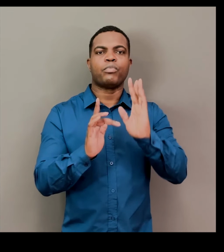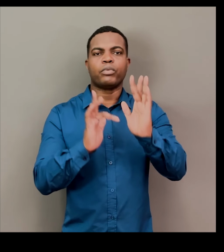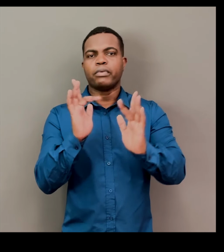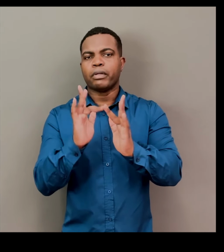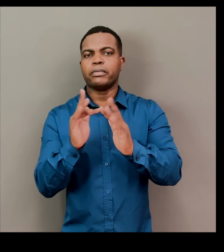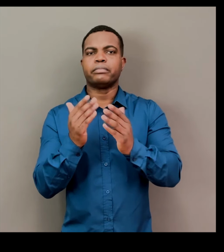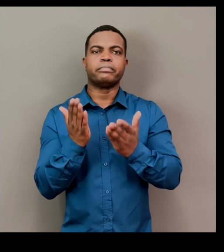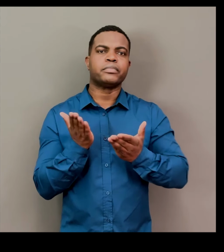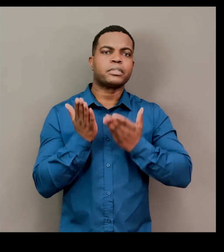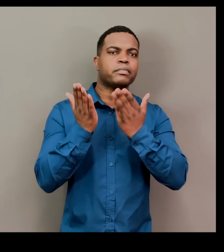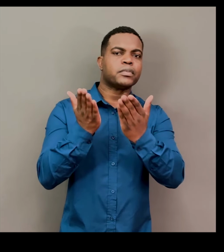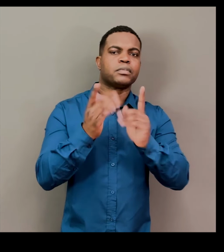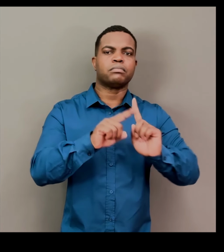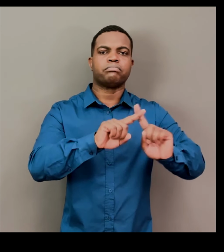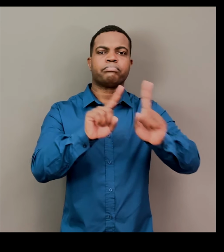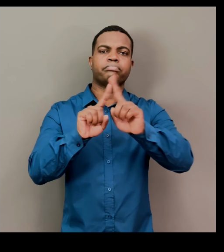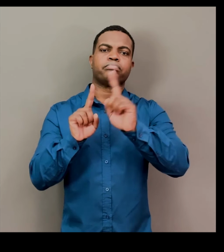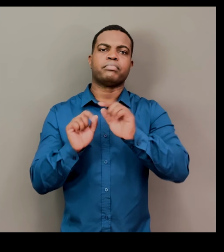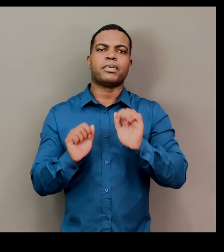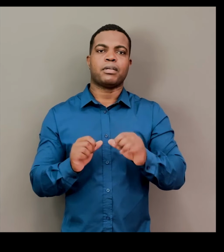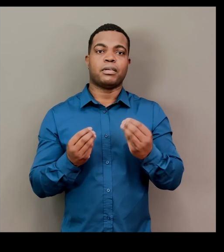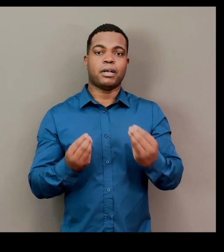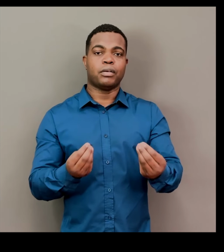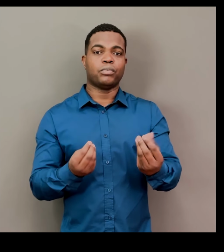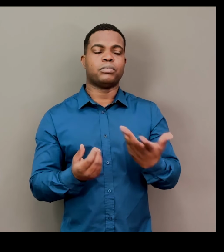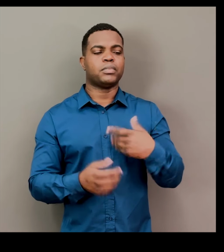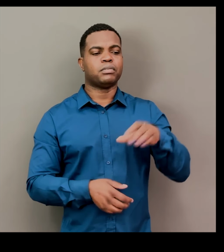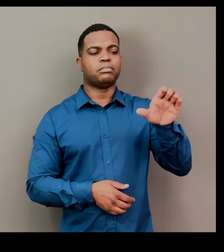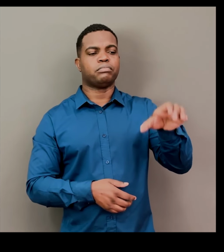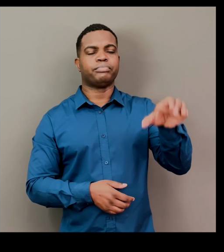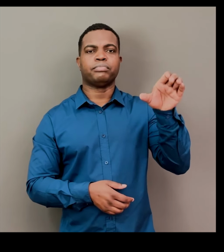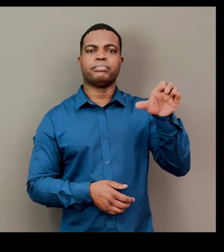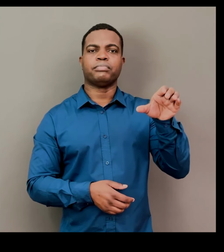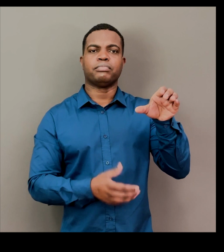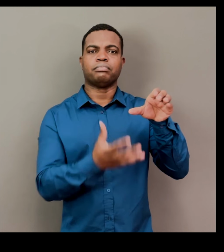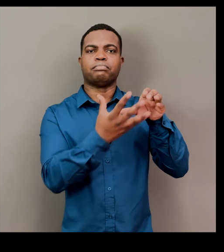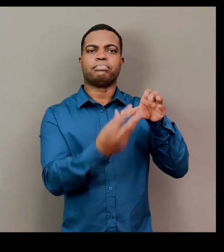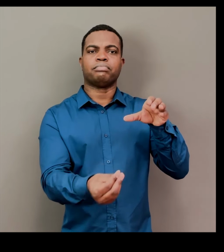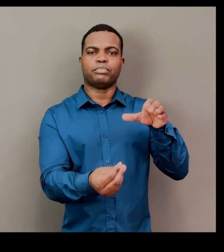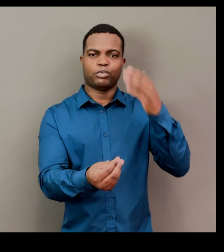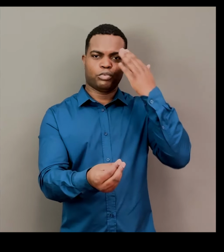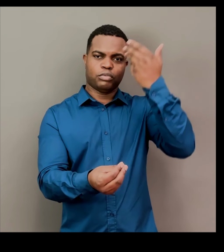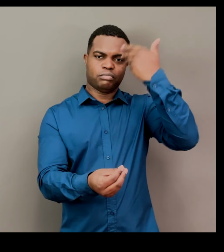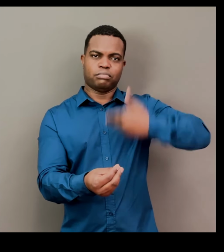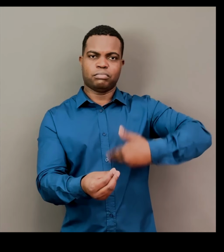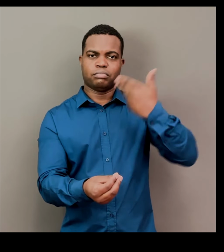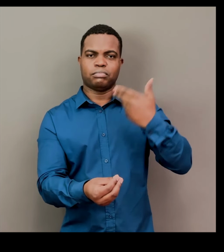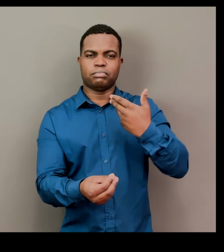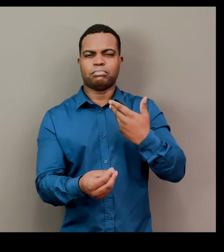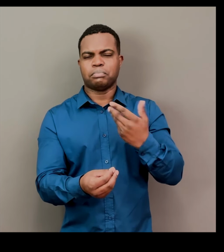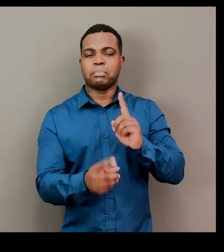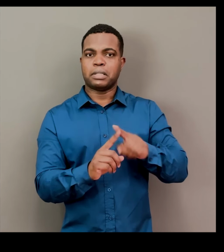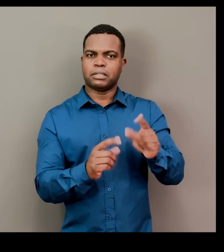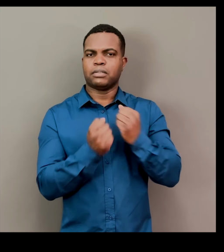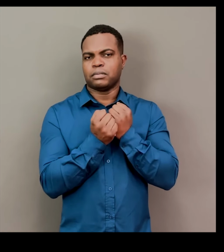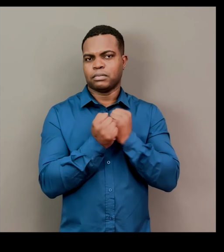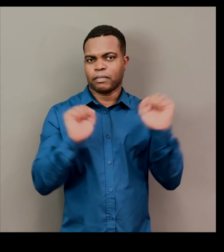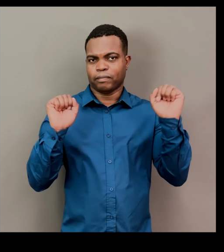online services and to carry out electronic transactions in a safer way.